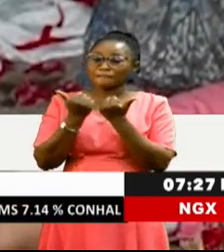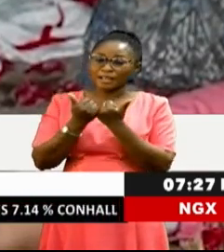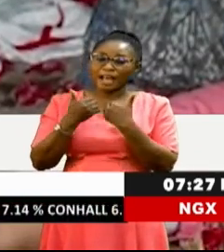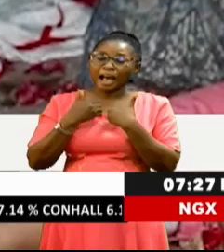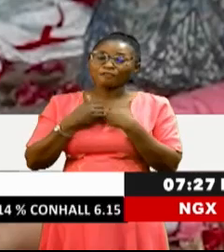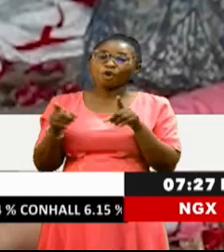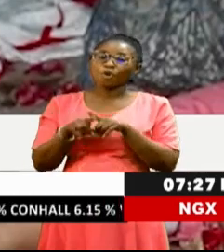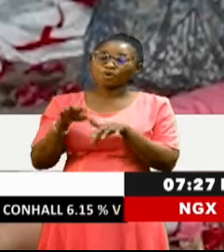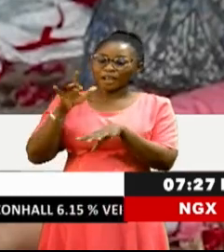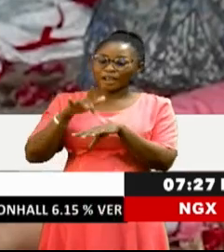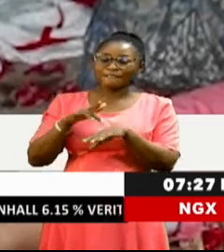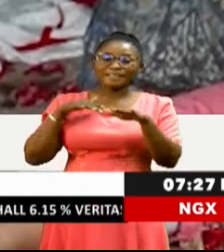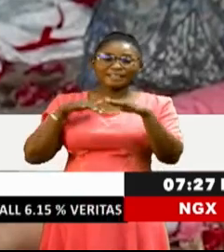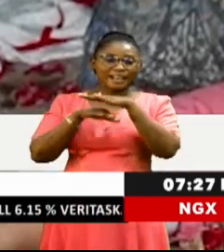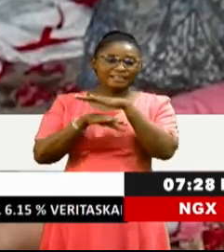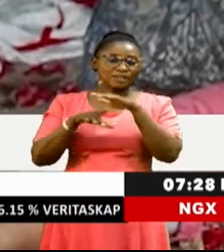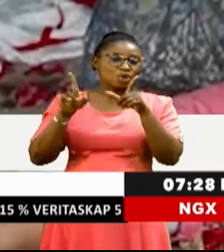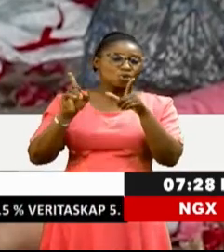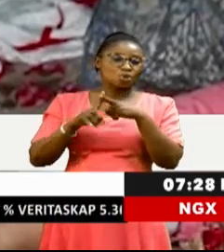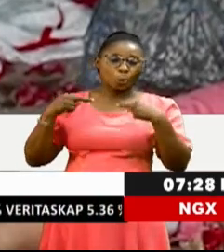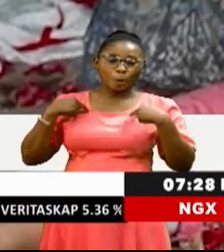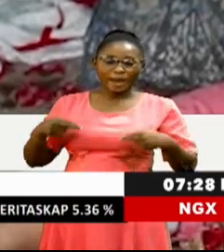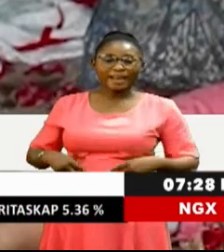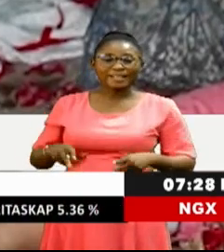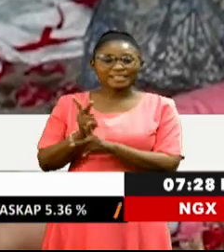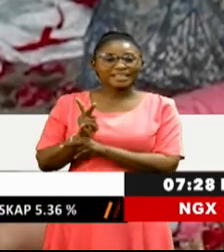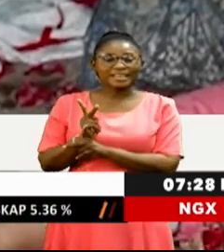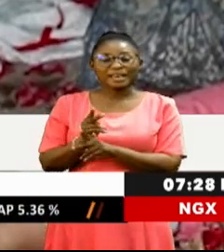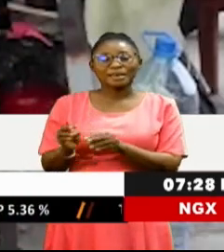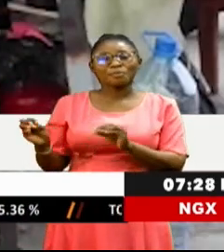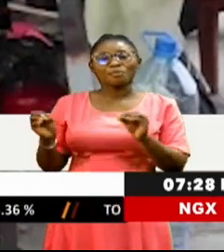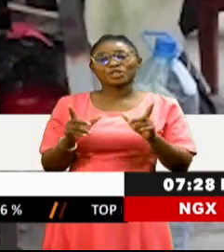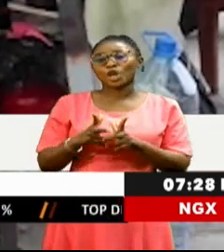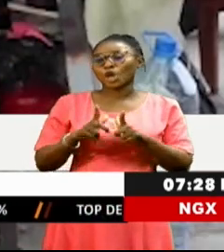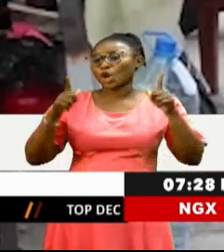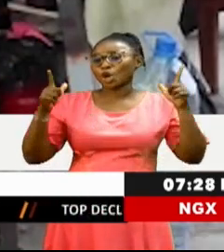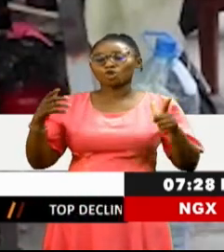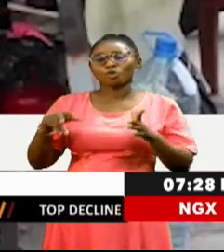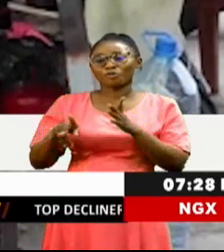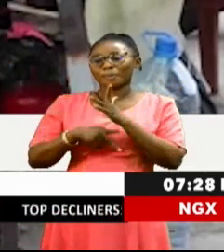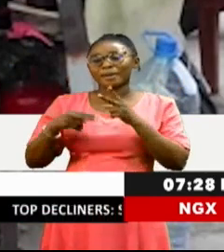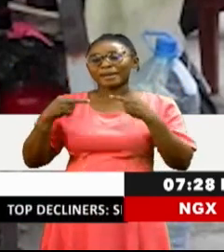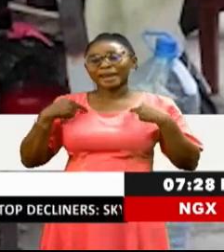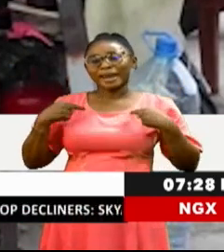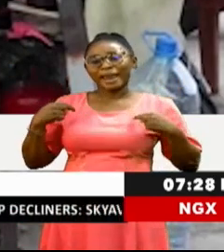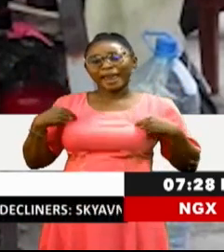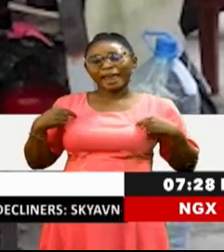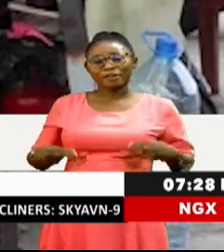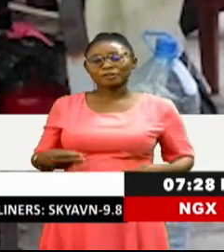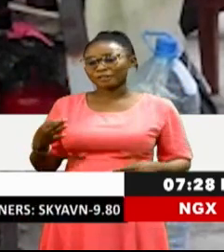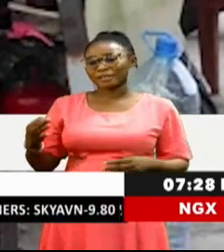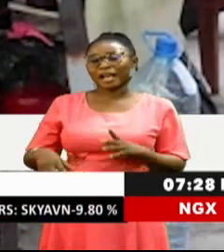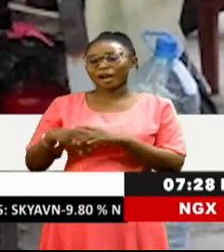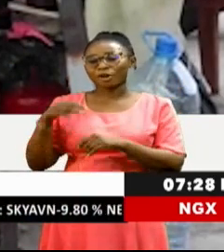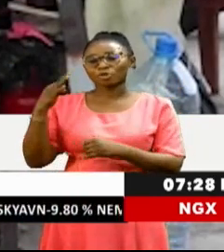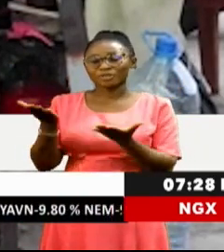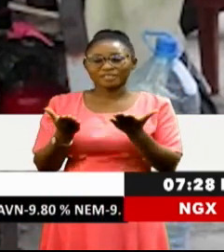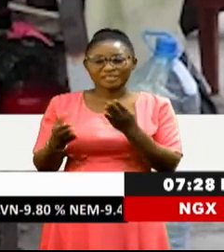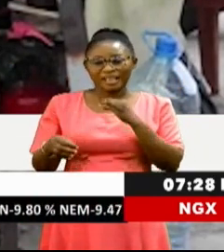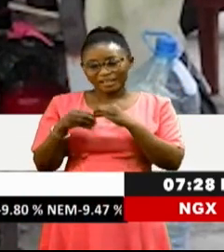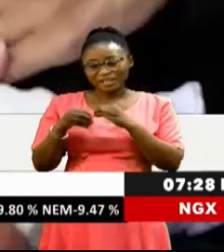also impacted access to health care, putting dozens of primary health facilities out of service. In